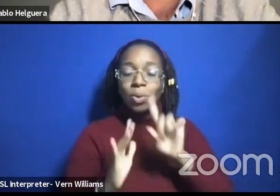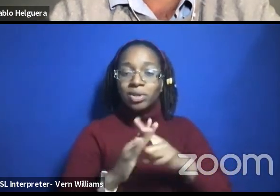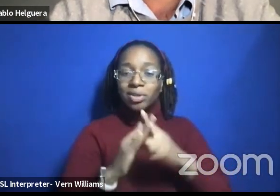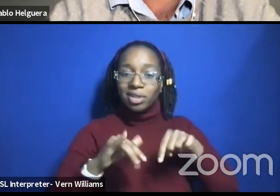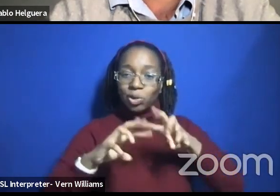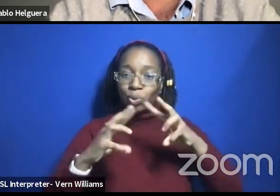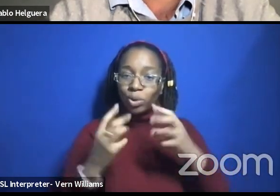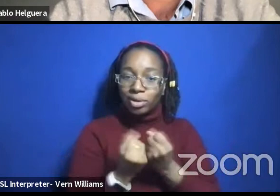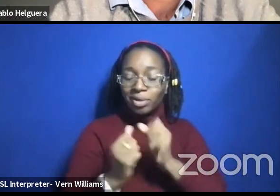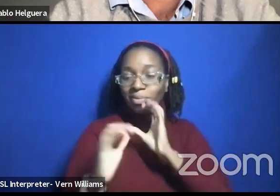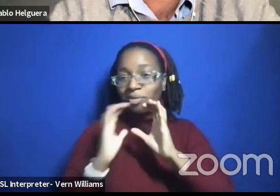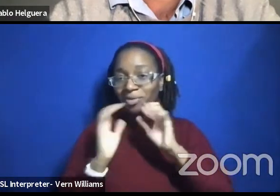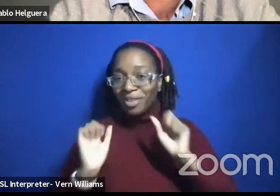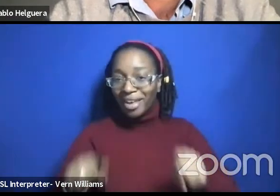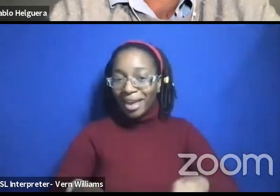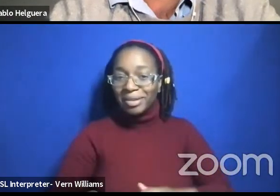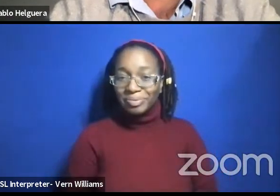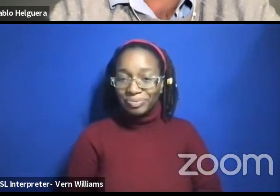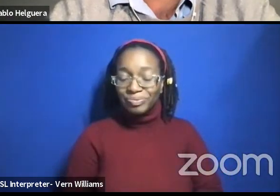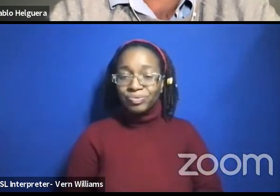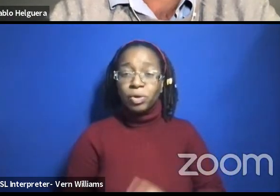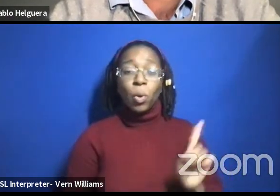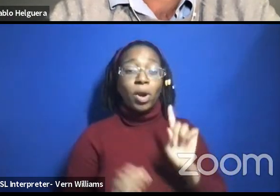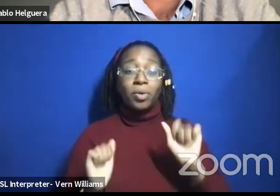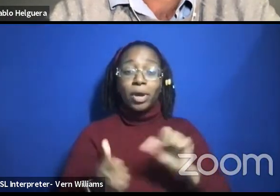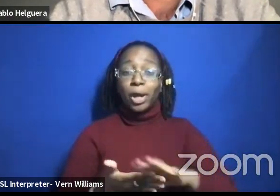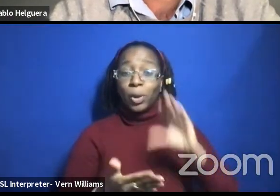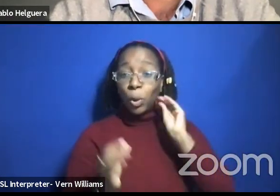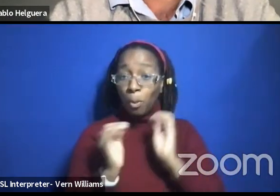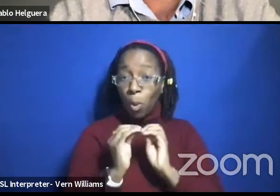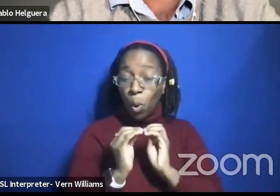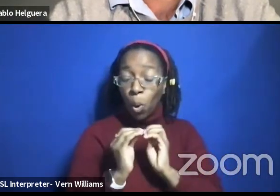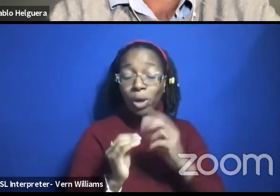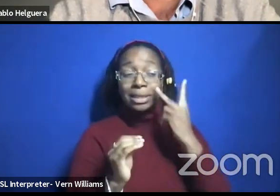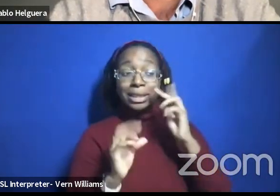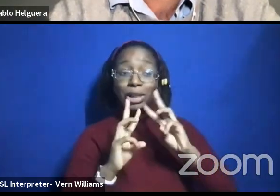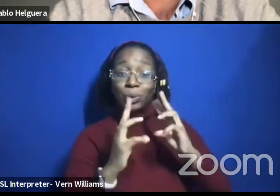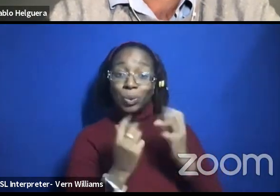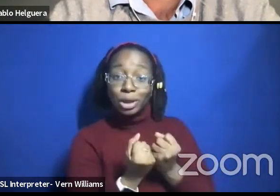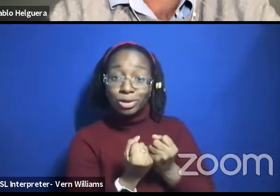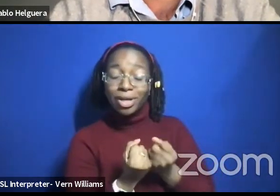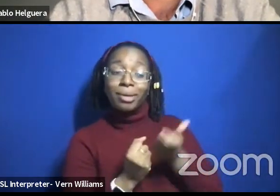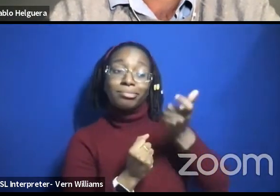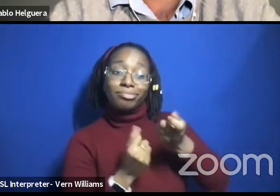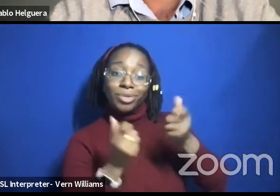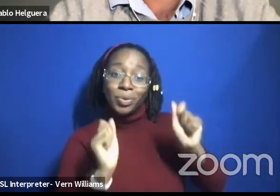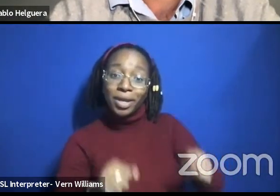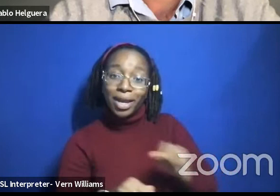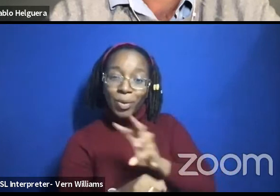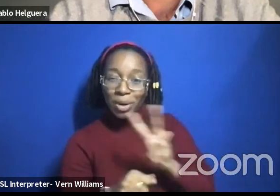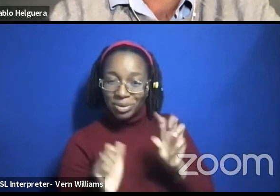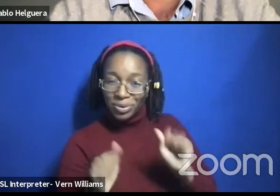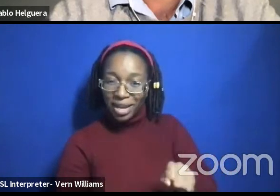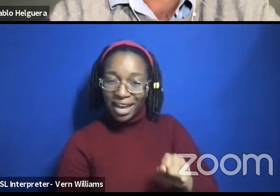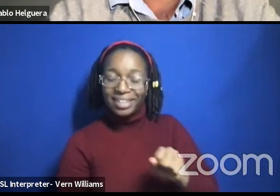conversations. You can learn more, see upcoming workshops, and subscribe to our newsletter on our website,